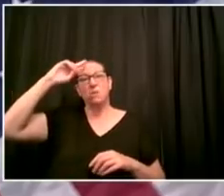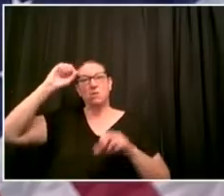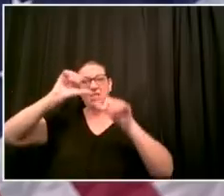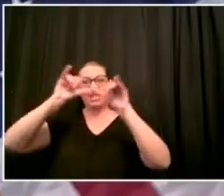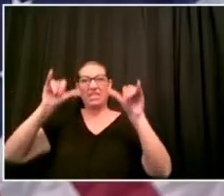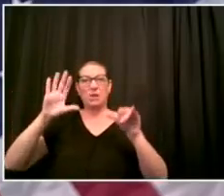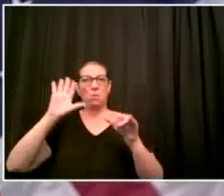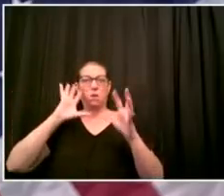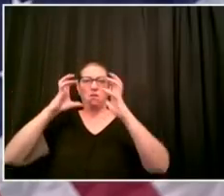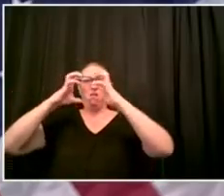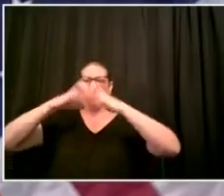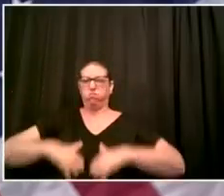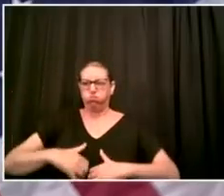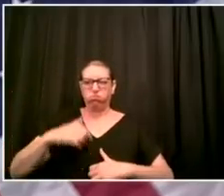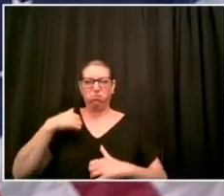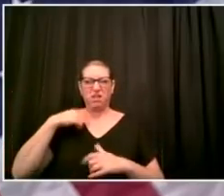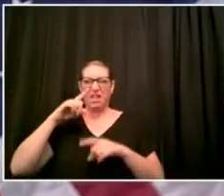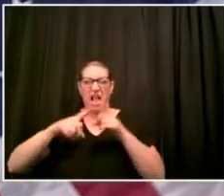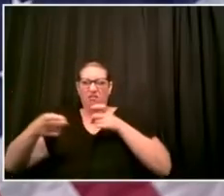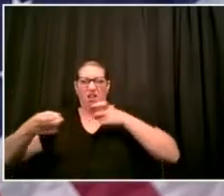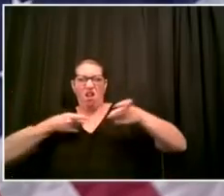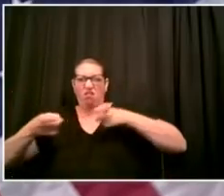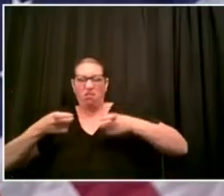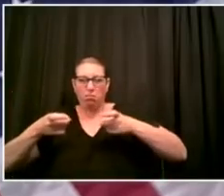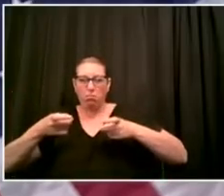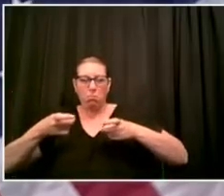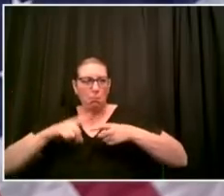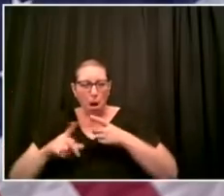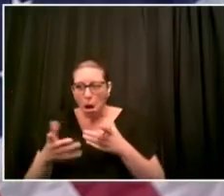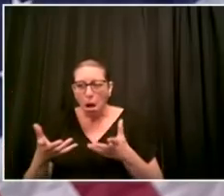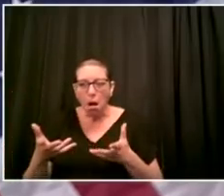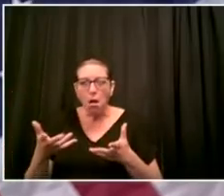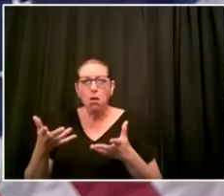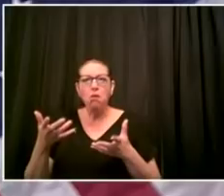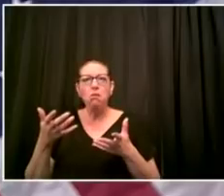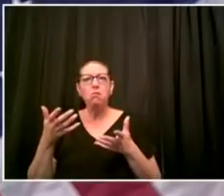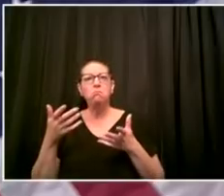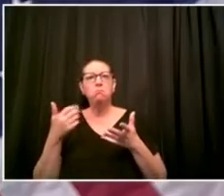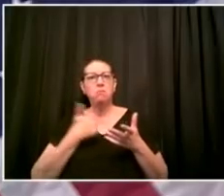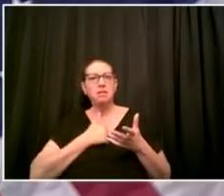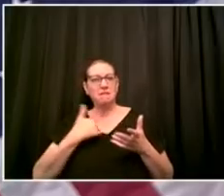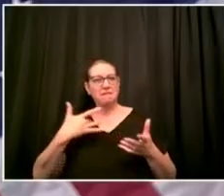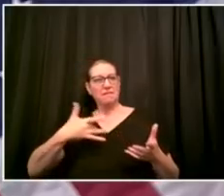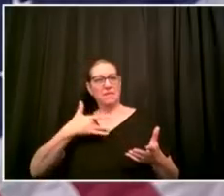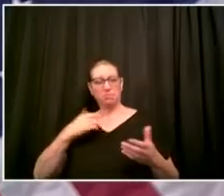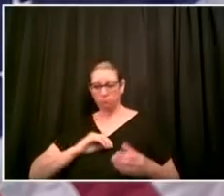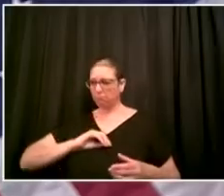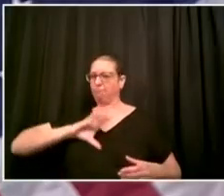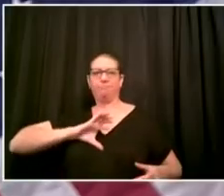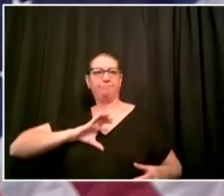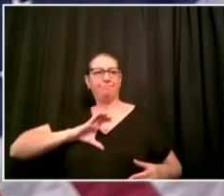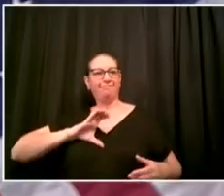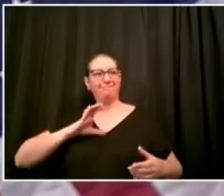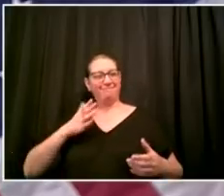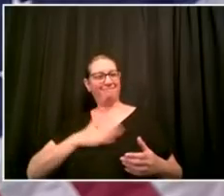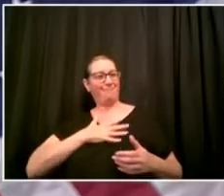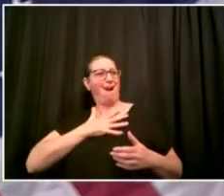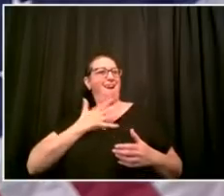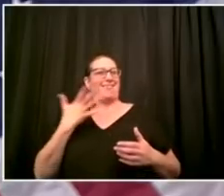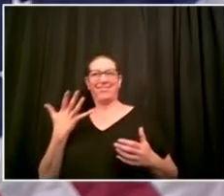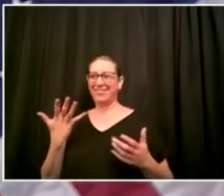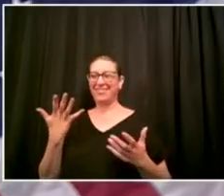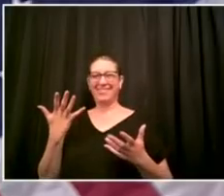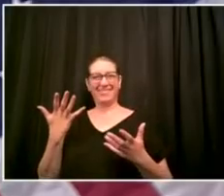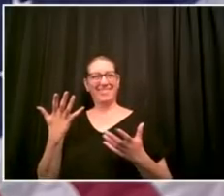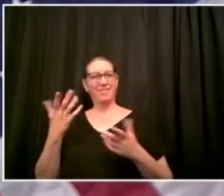very few weeks ago. So I am really heartened by the progress we've made, but we are far from out of the woods. I see